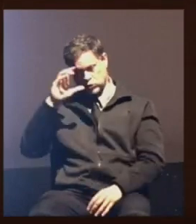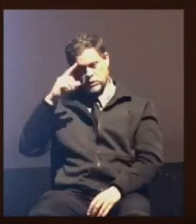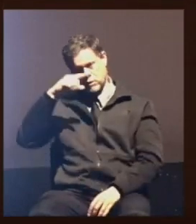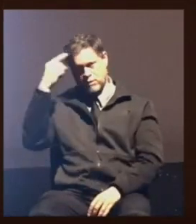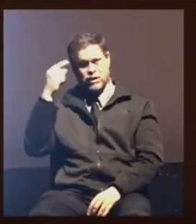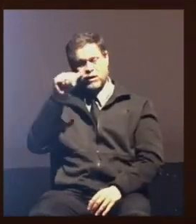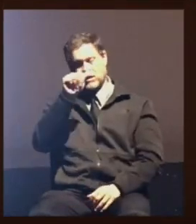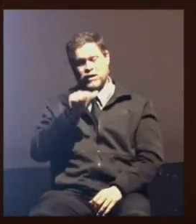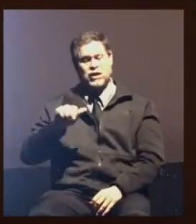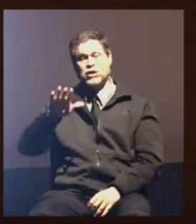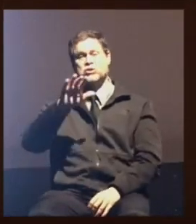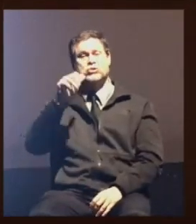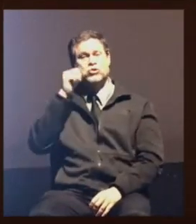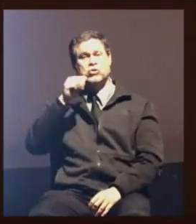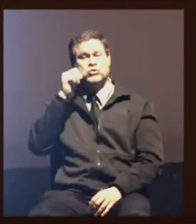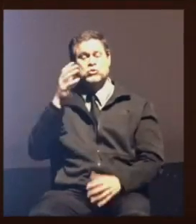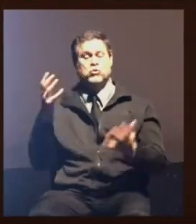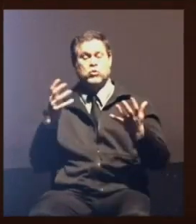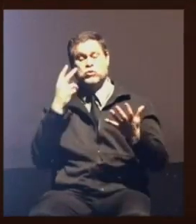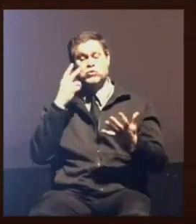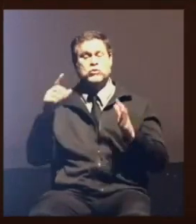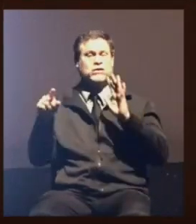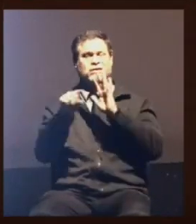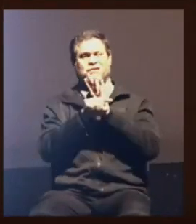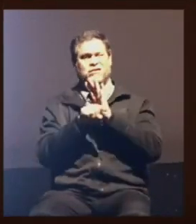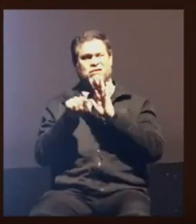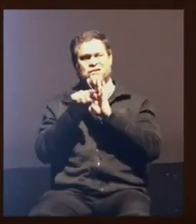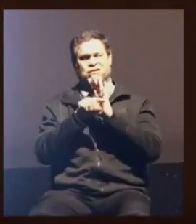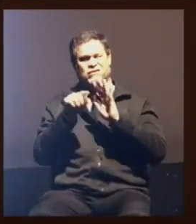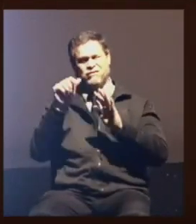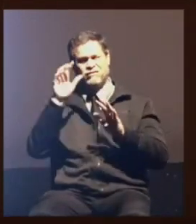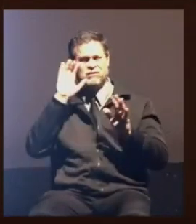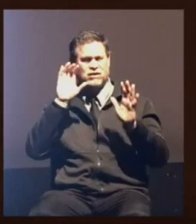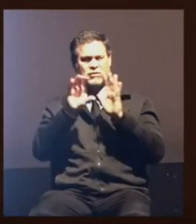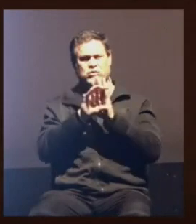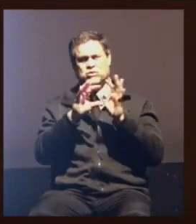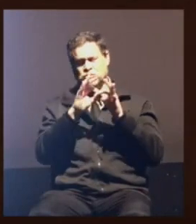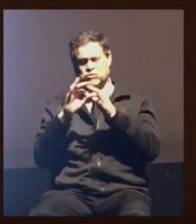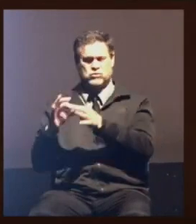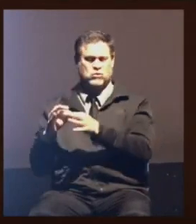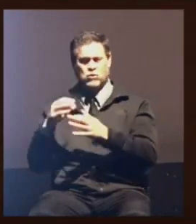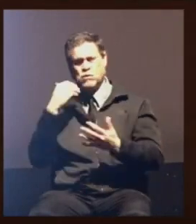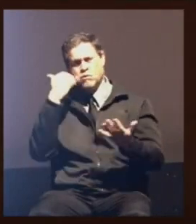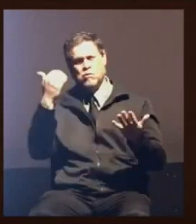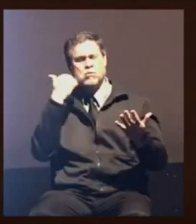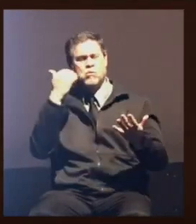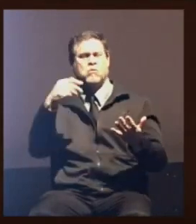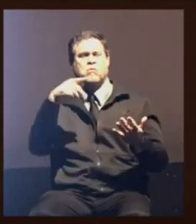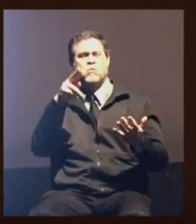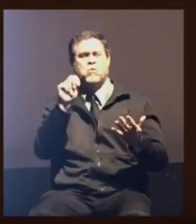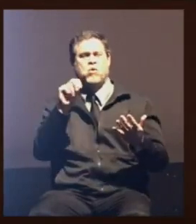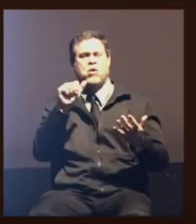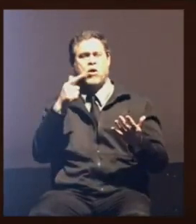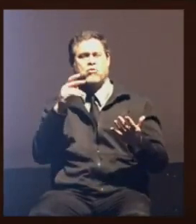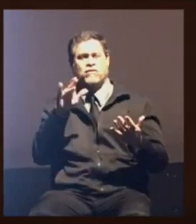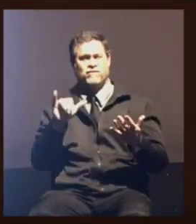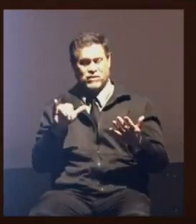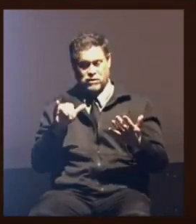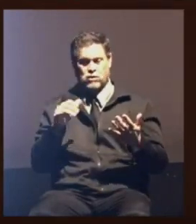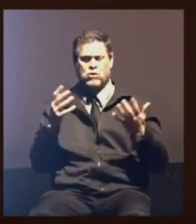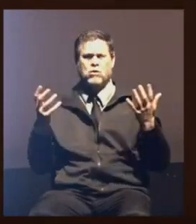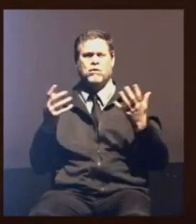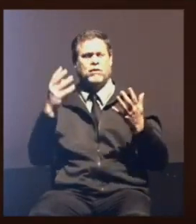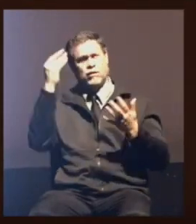Asian girls, and what she saw was negative images associated with pornography. So I kept thinking, what about if